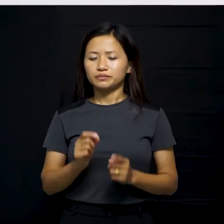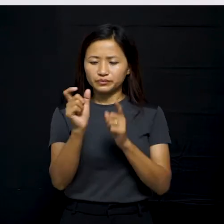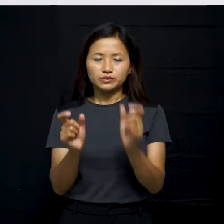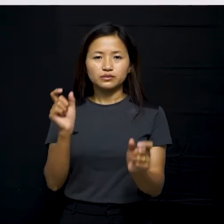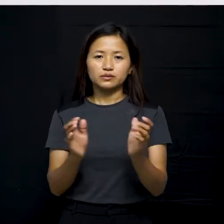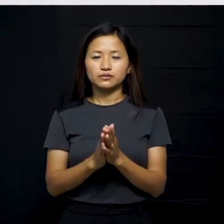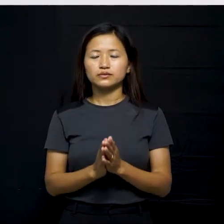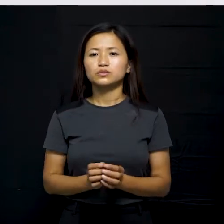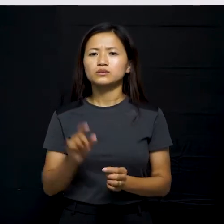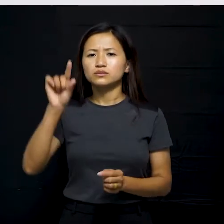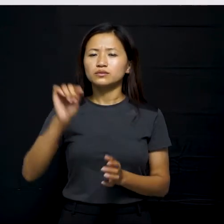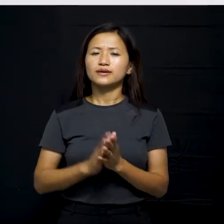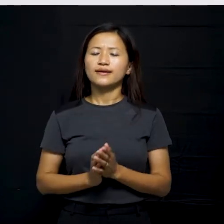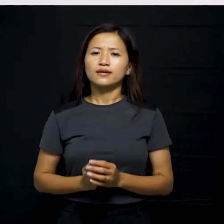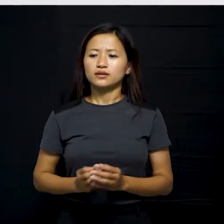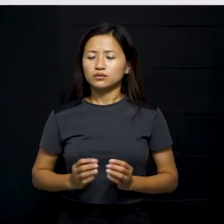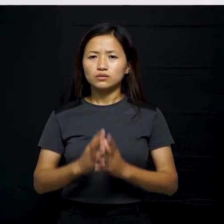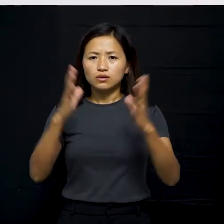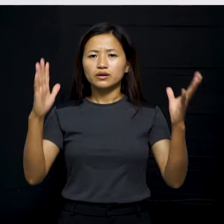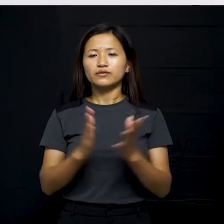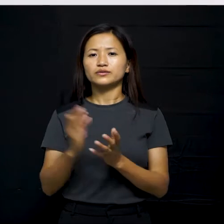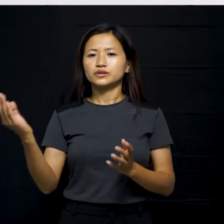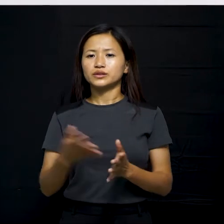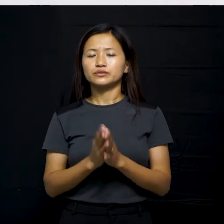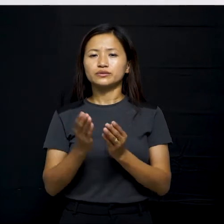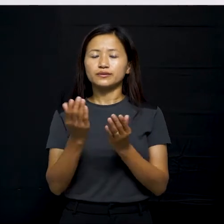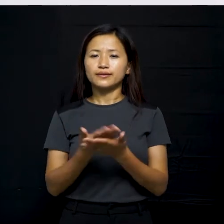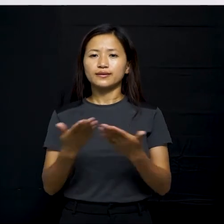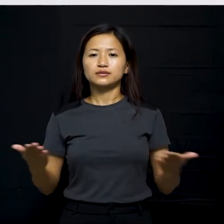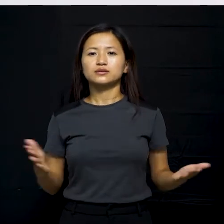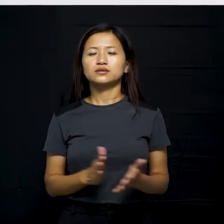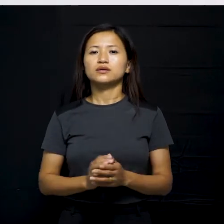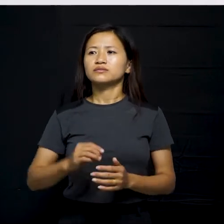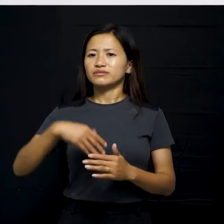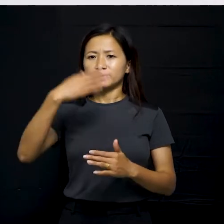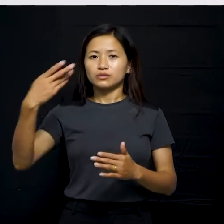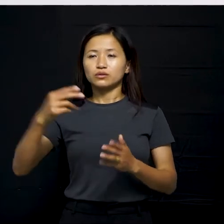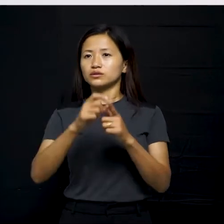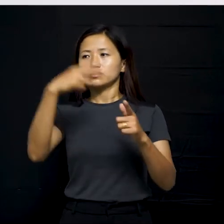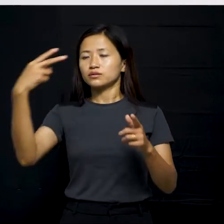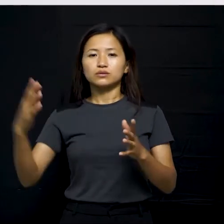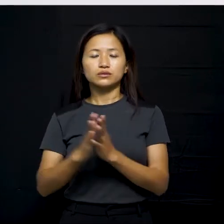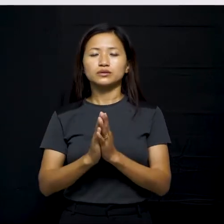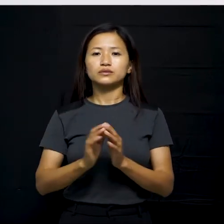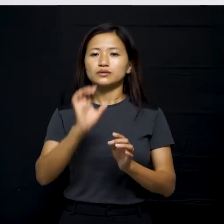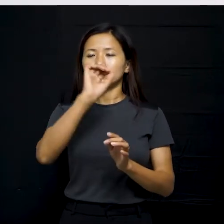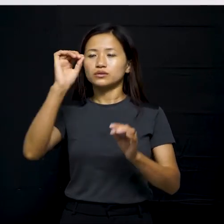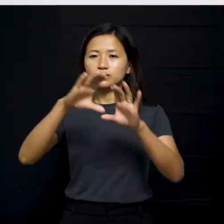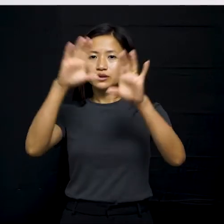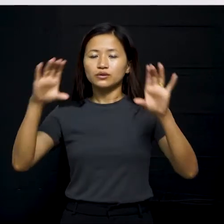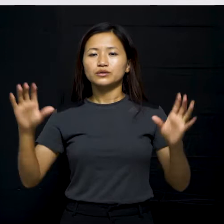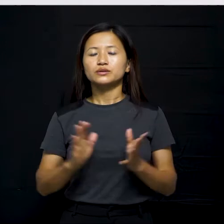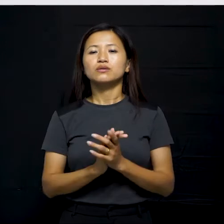new things. They decorate their homes, they used to buy new things, and then they used to have a great and a